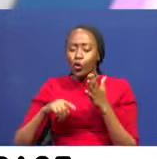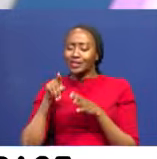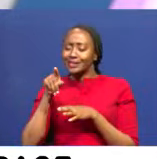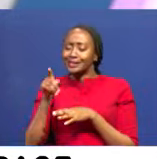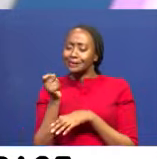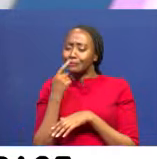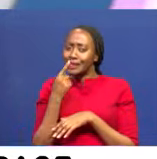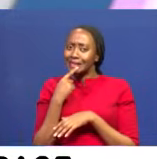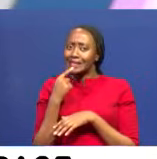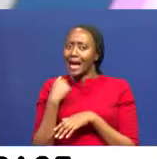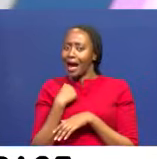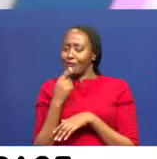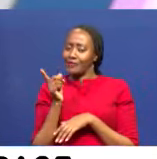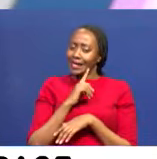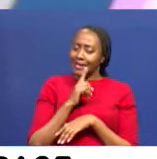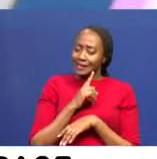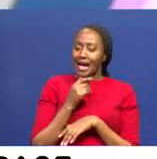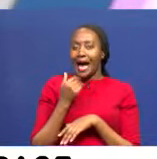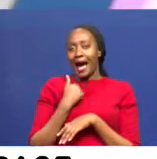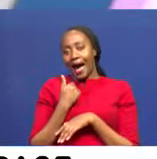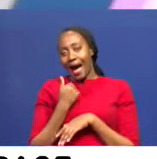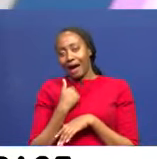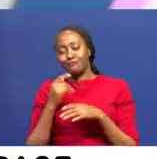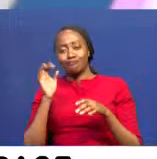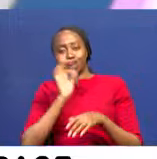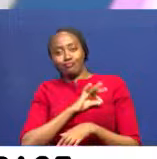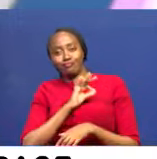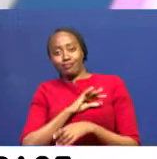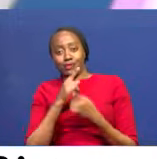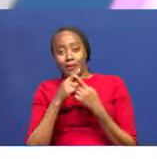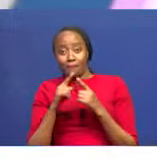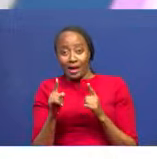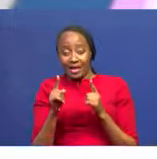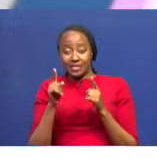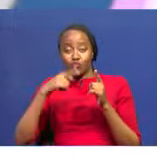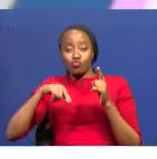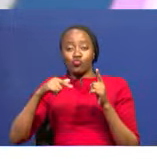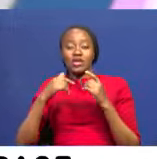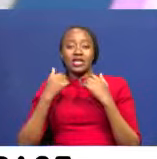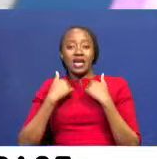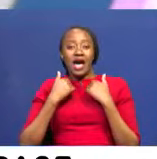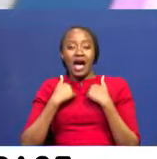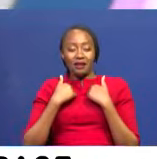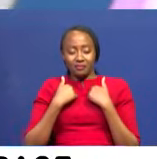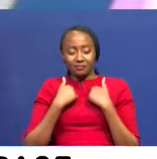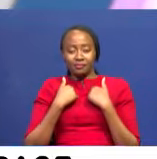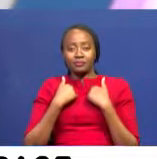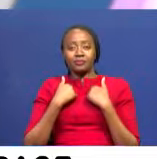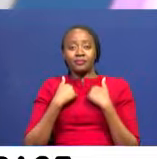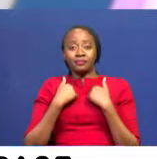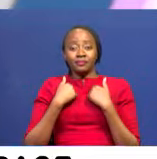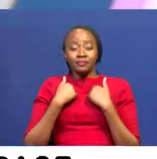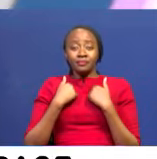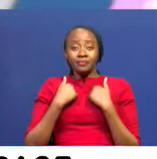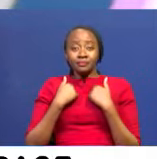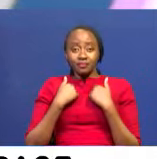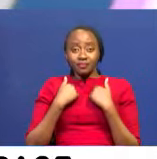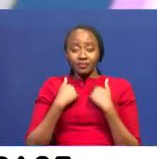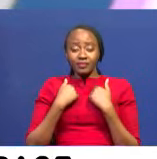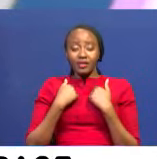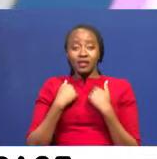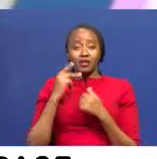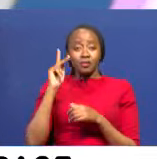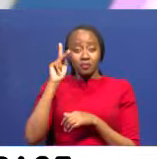prescription. As a Pharmaceutical Society of Kenya, we are collaborating. So at the